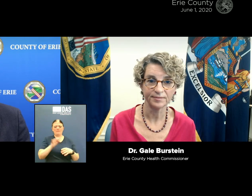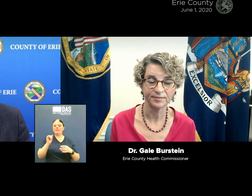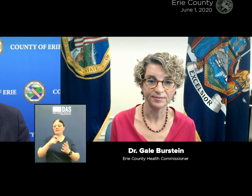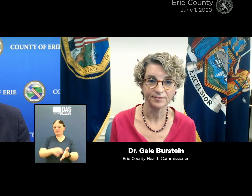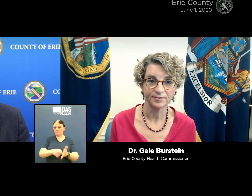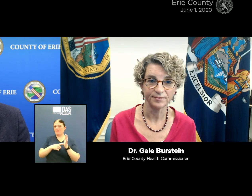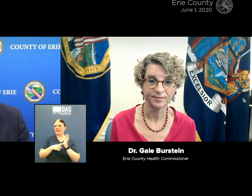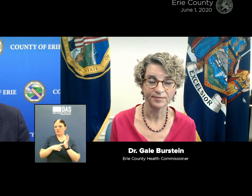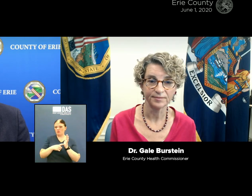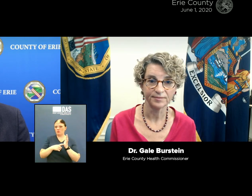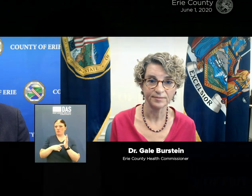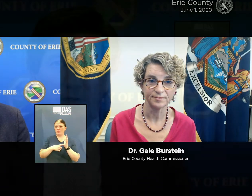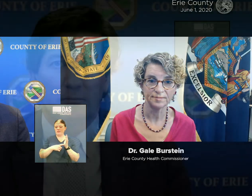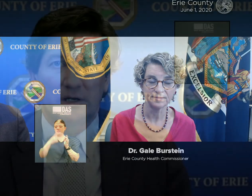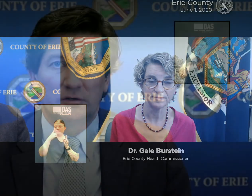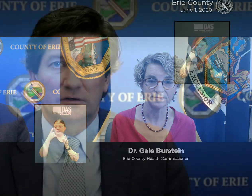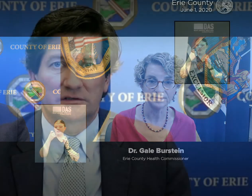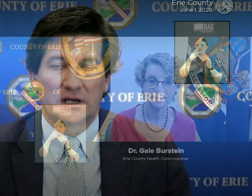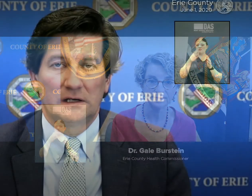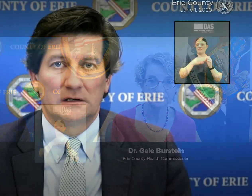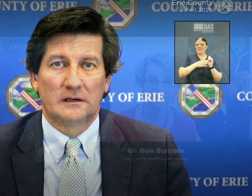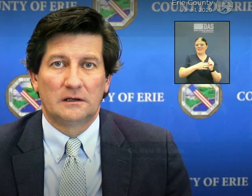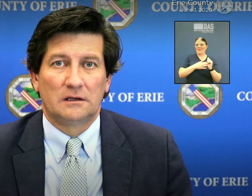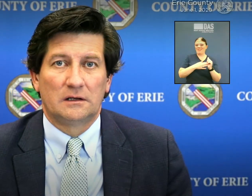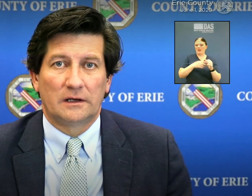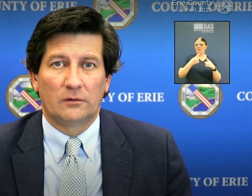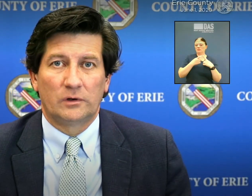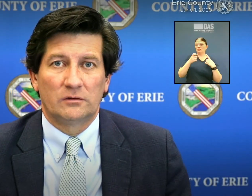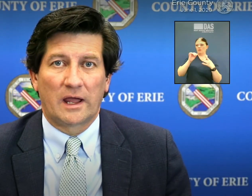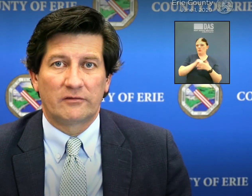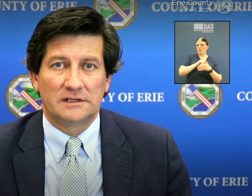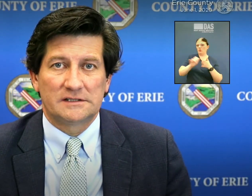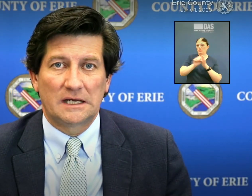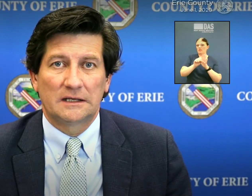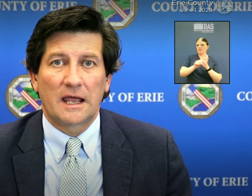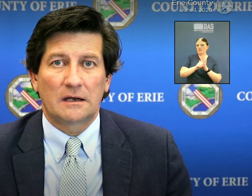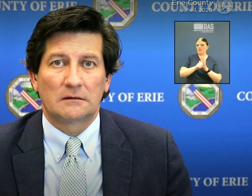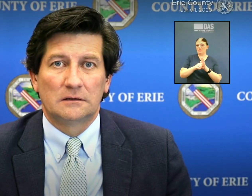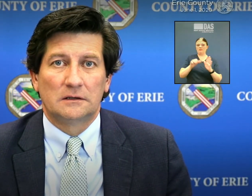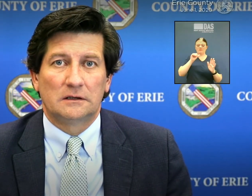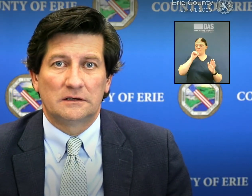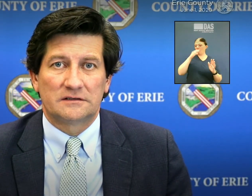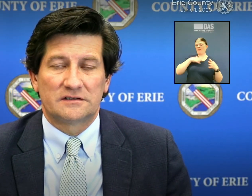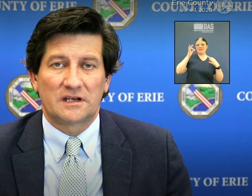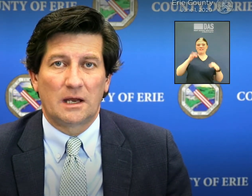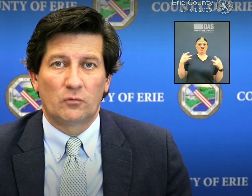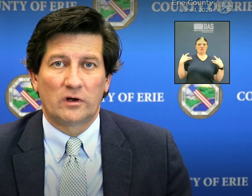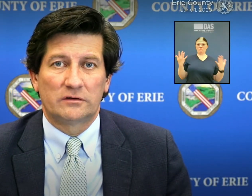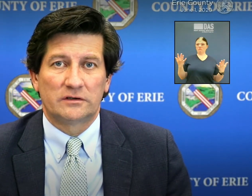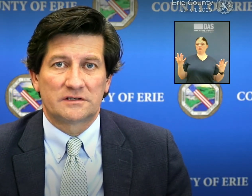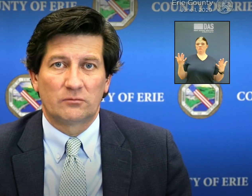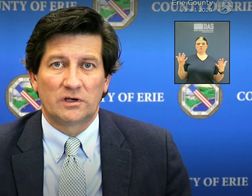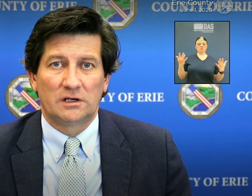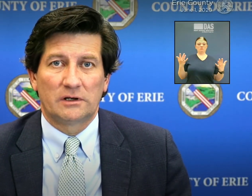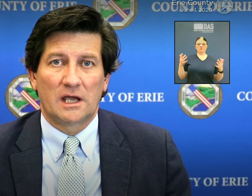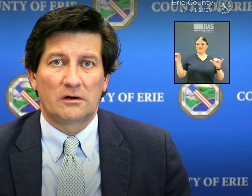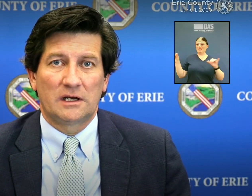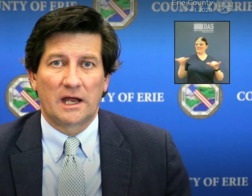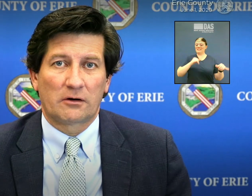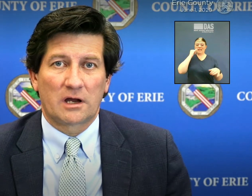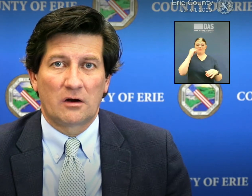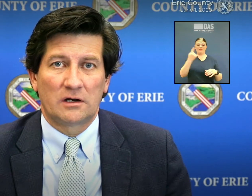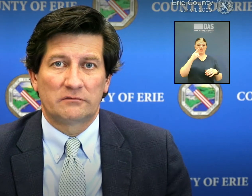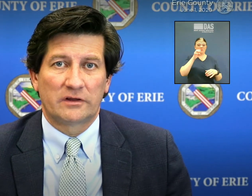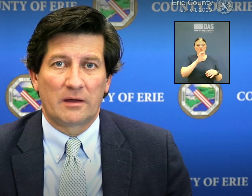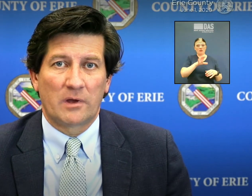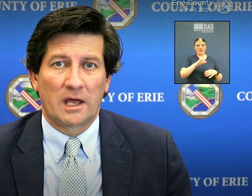mandatory pursuant to the guidelines that were created by New York State. We don't have any say in that. It is the same whether there's somebody in Erie County,